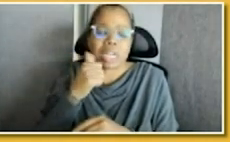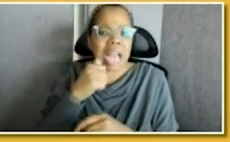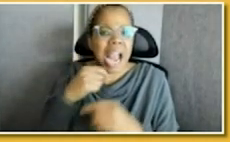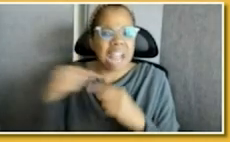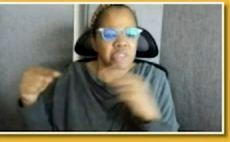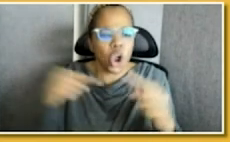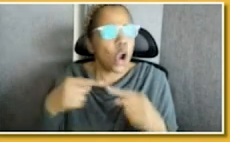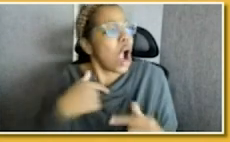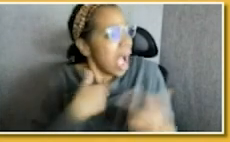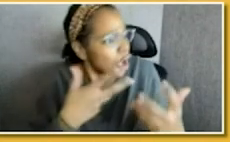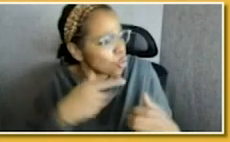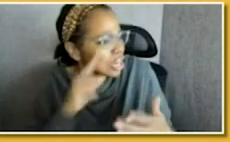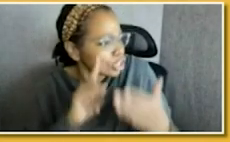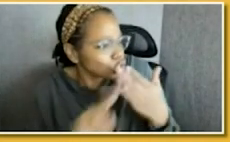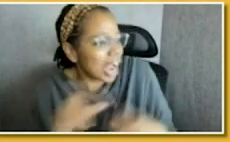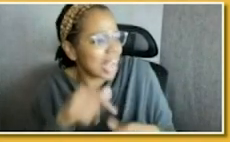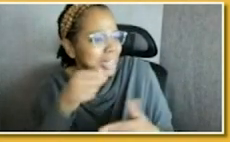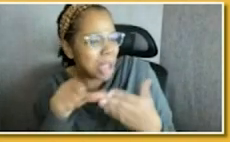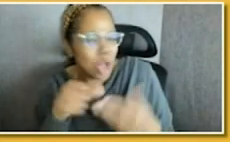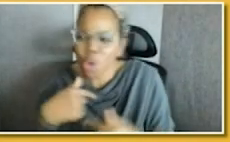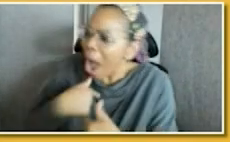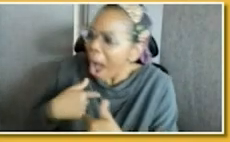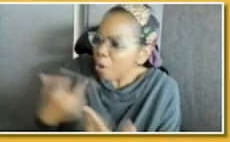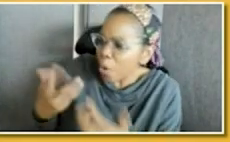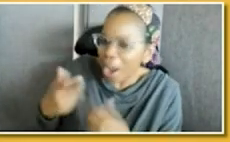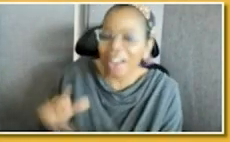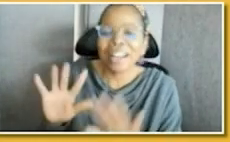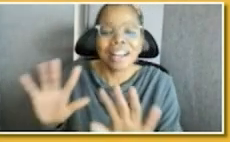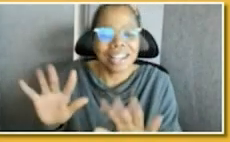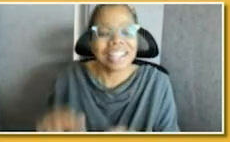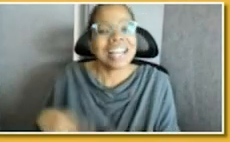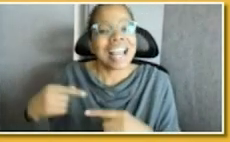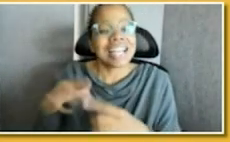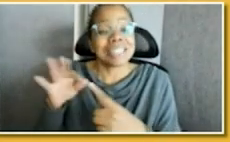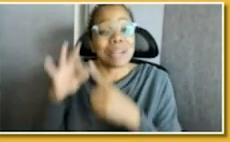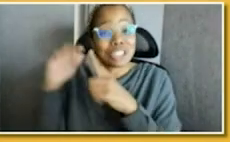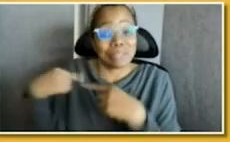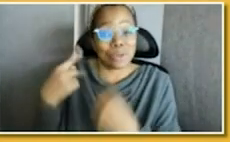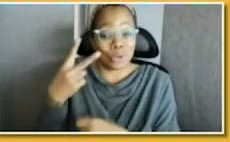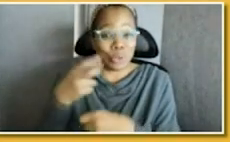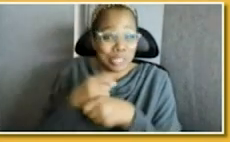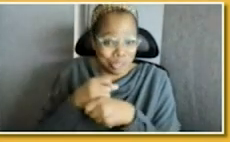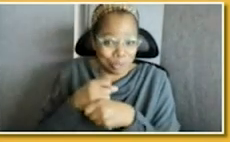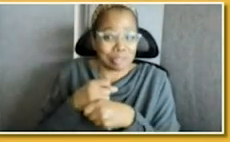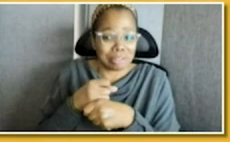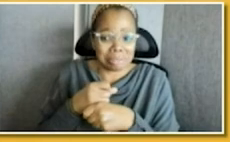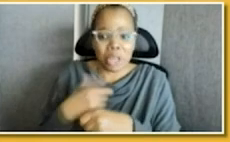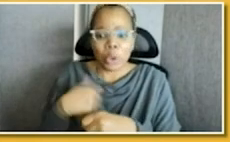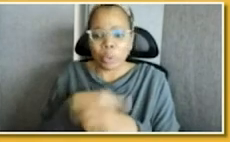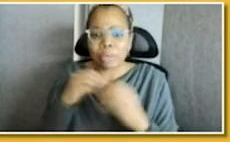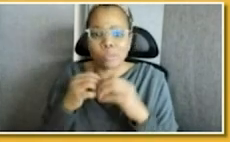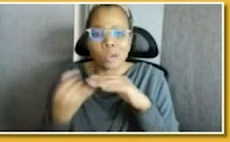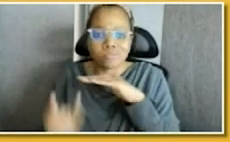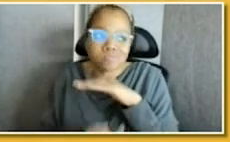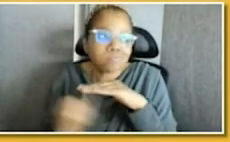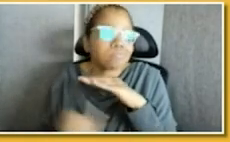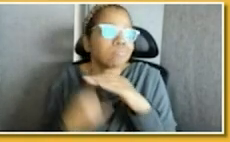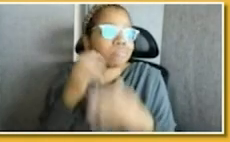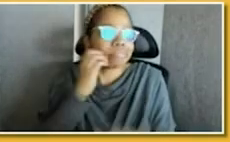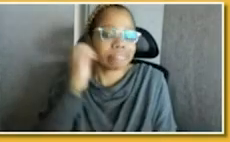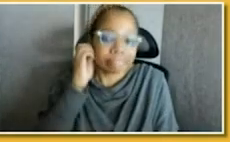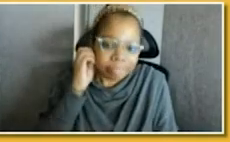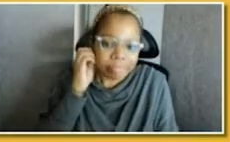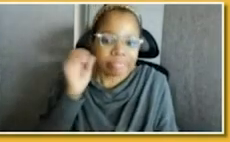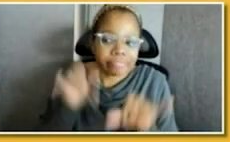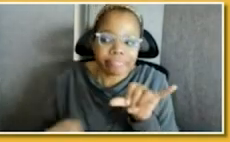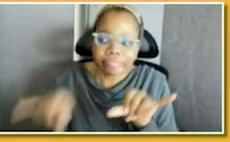you know, it's especially in these last 2 years when, you know, we've been more isolated, it's been really exciting to be able to connect